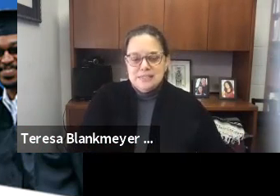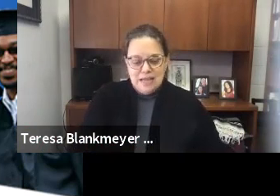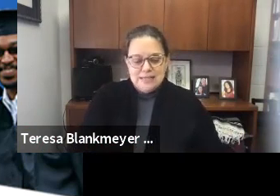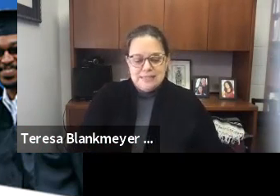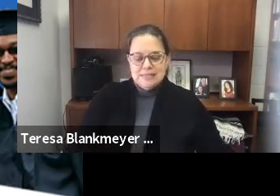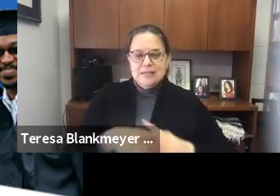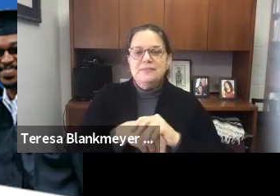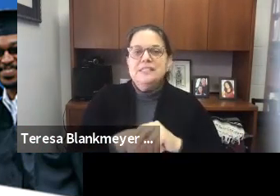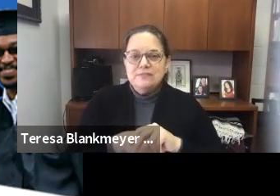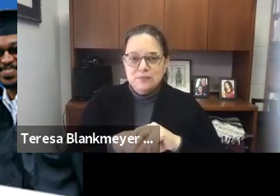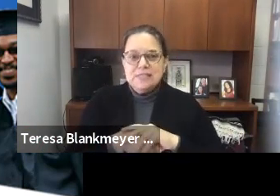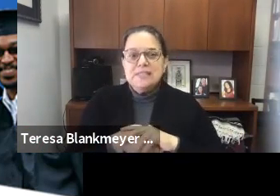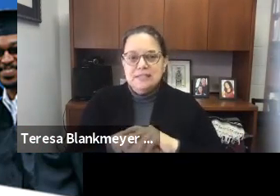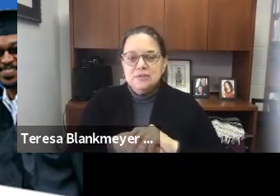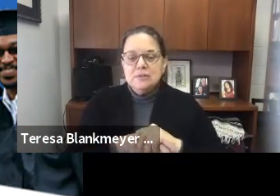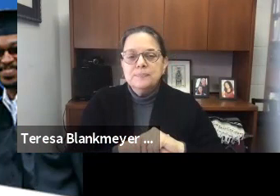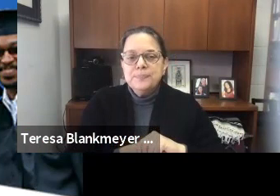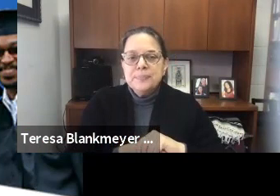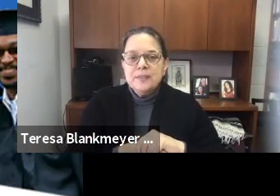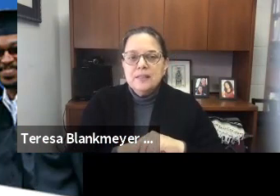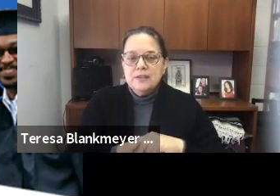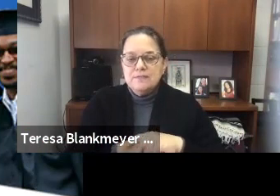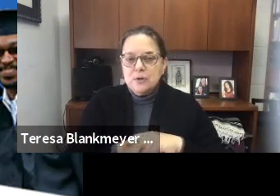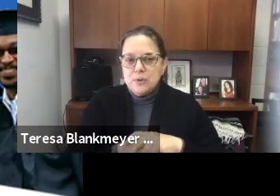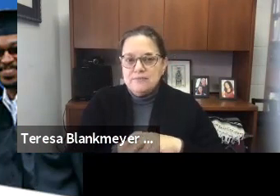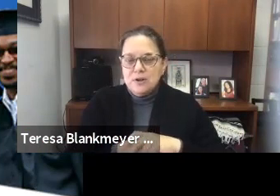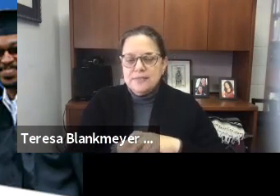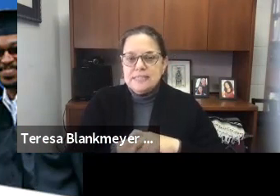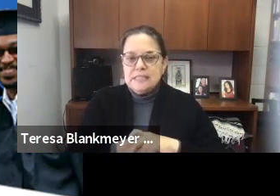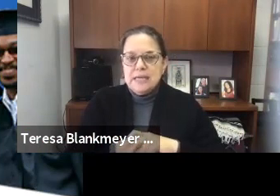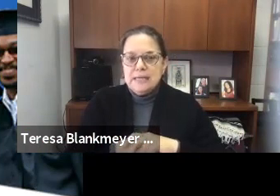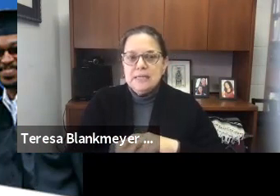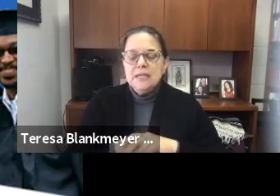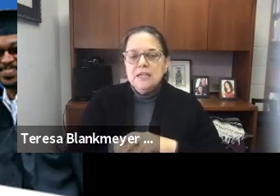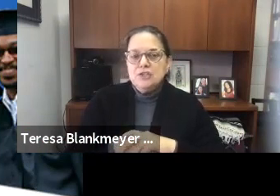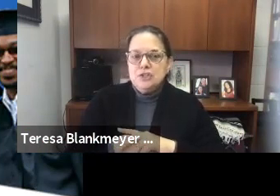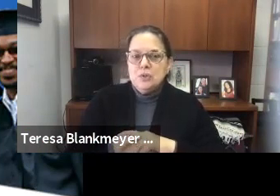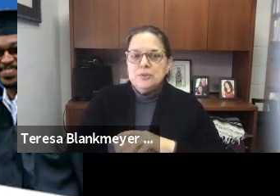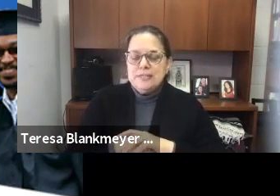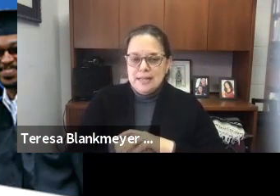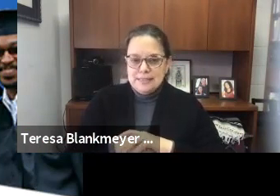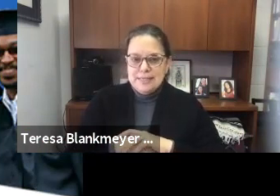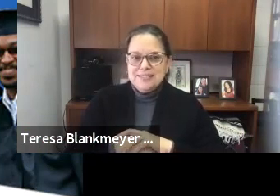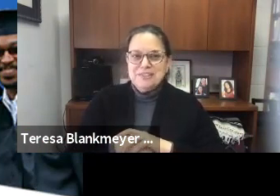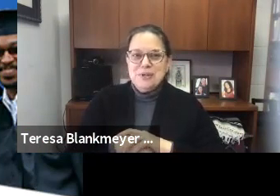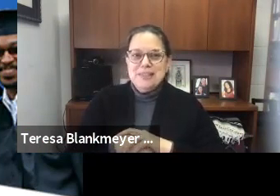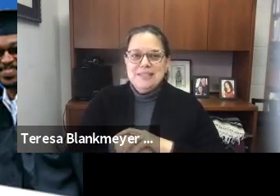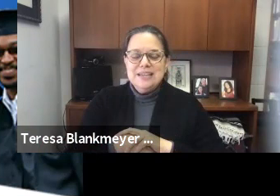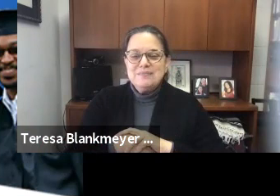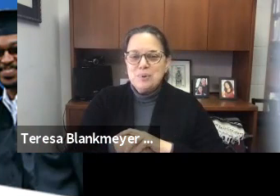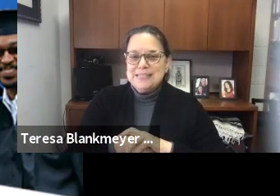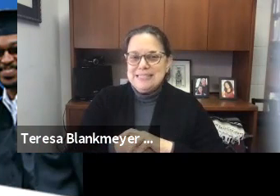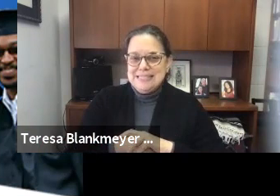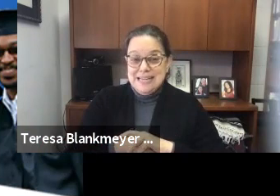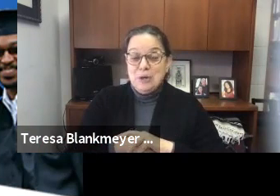is this idea of a different center. The photograph on the slide shows Gallaudet during the